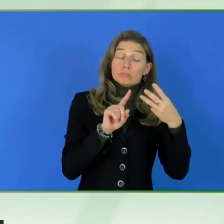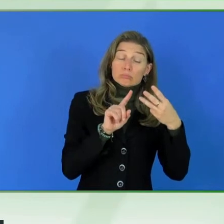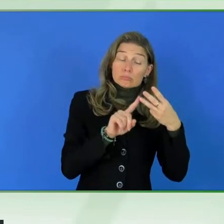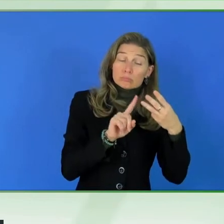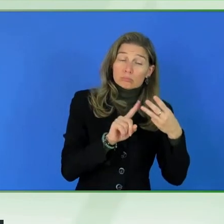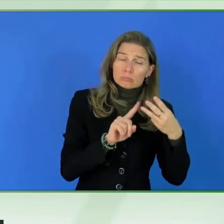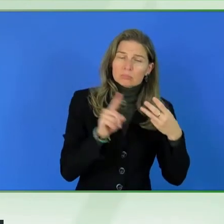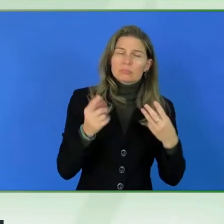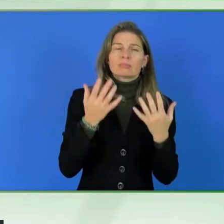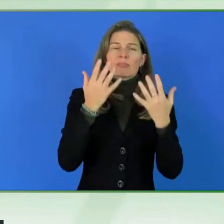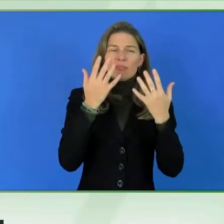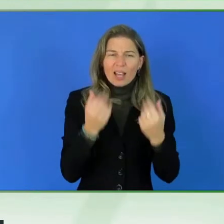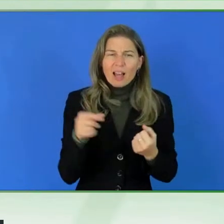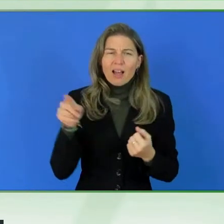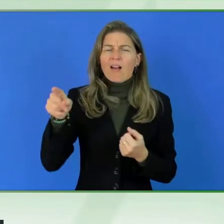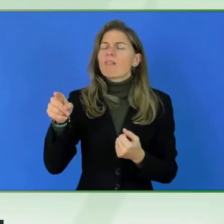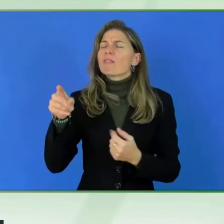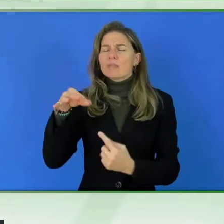PWD hiring.